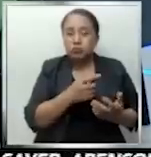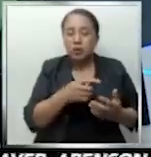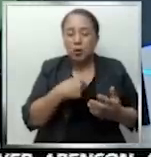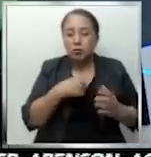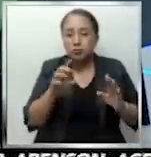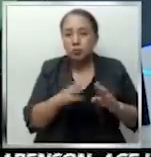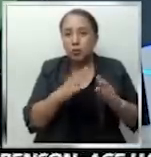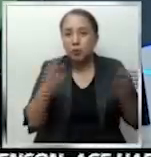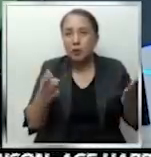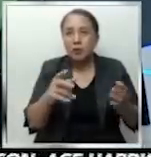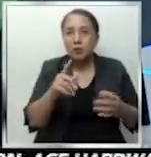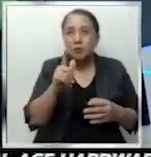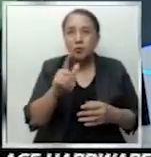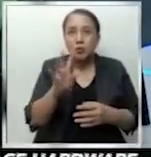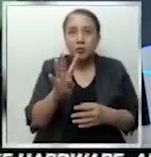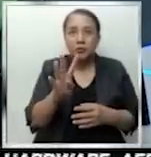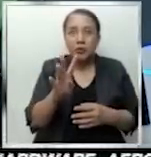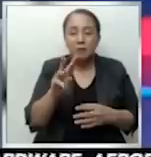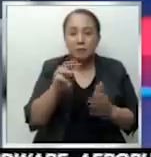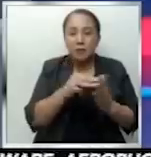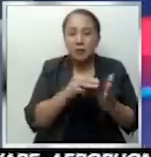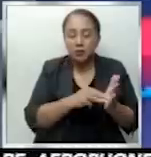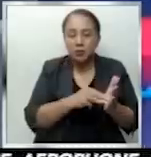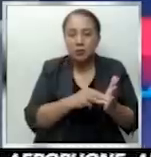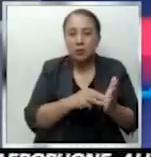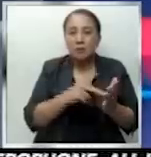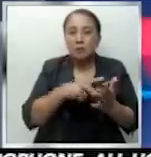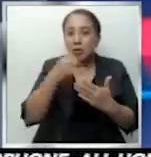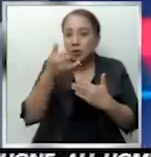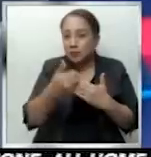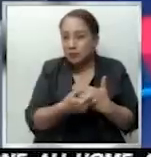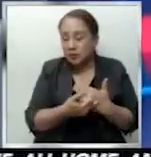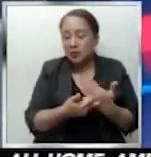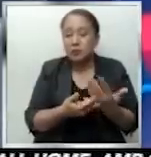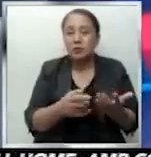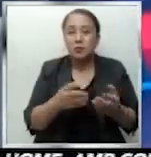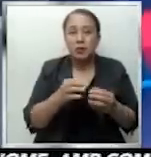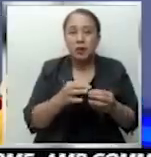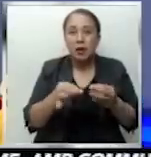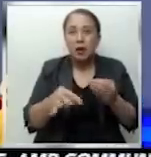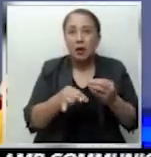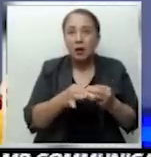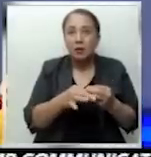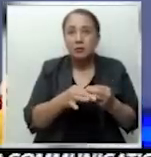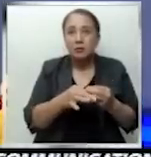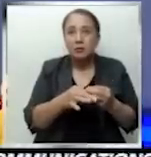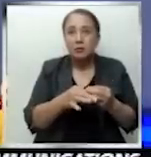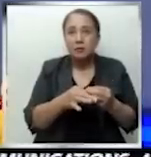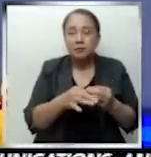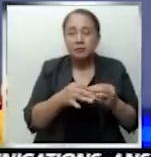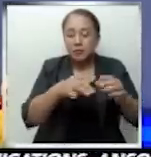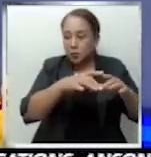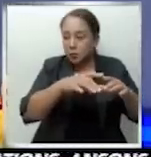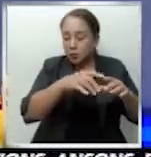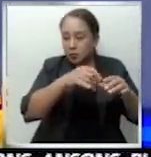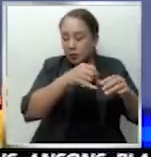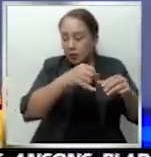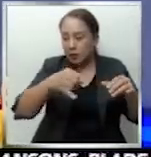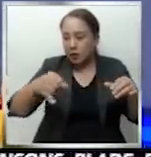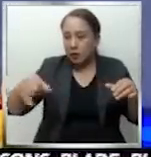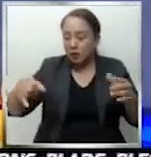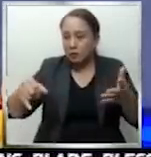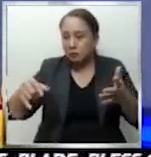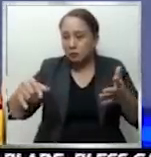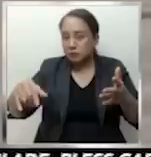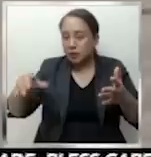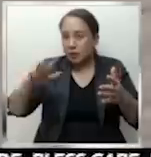a $24 million project that will extend the Basa airstrip and rehabilitate that to make sure that